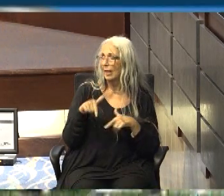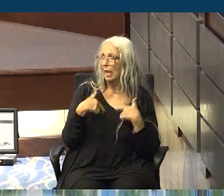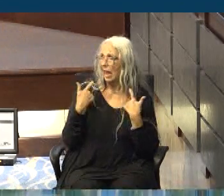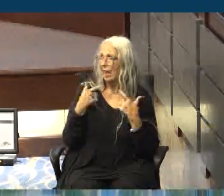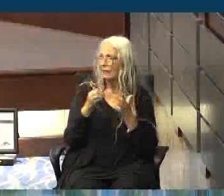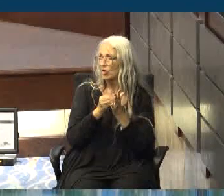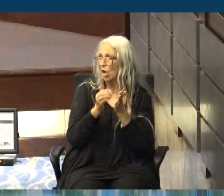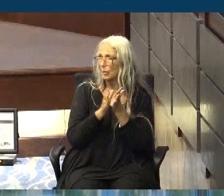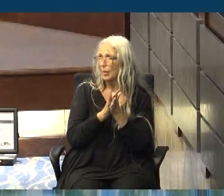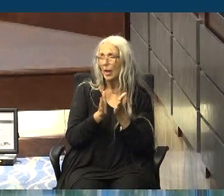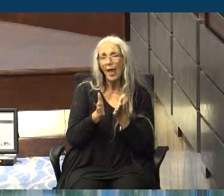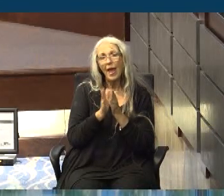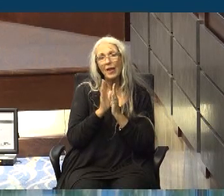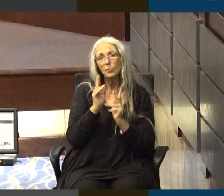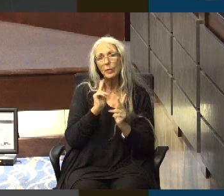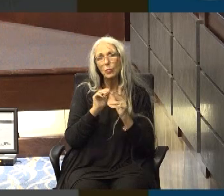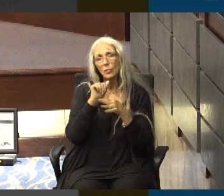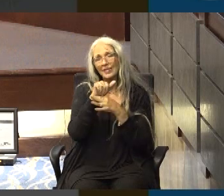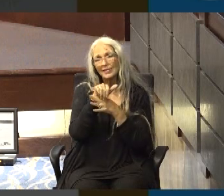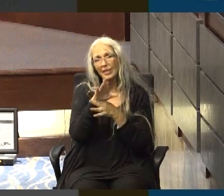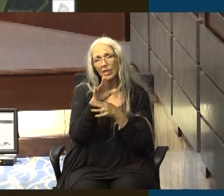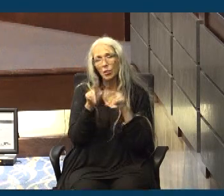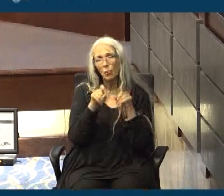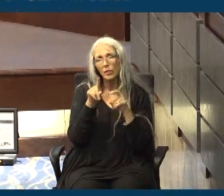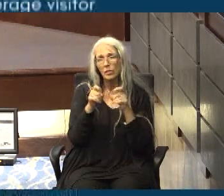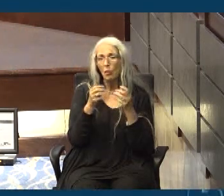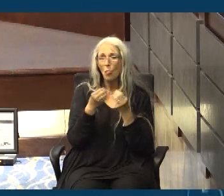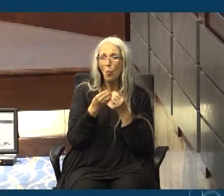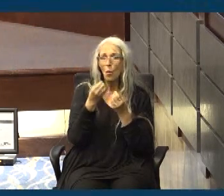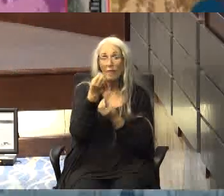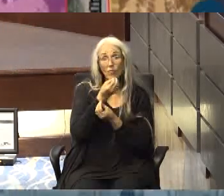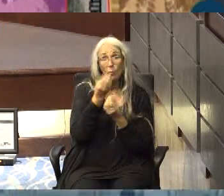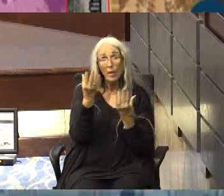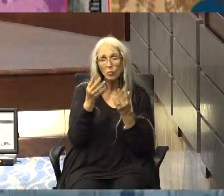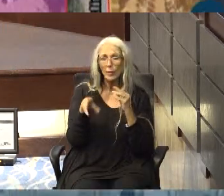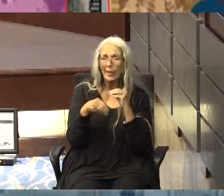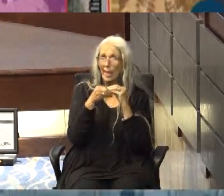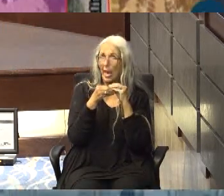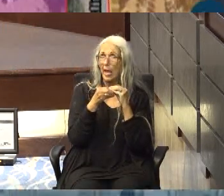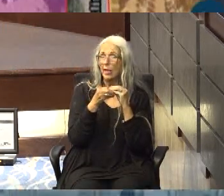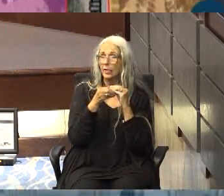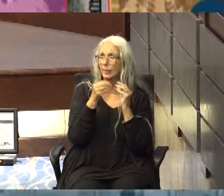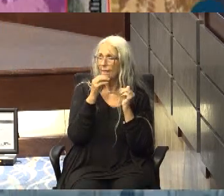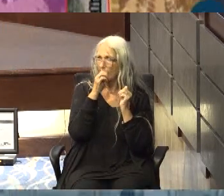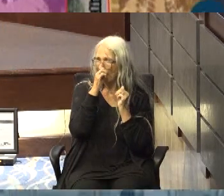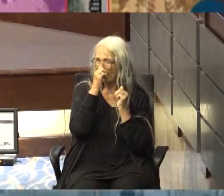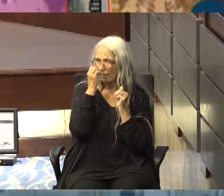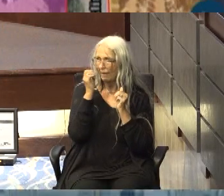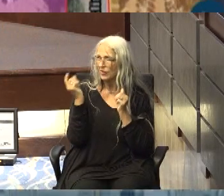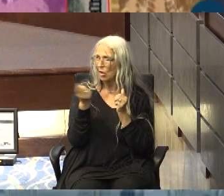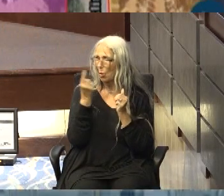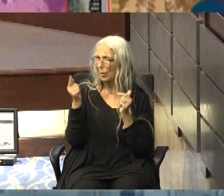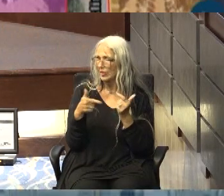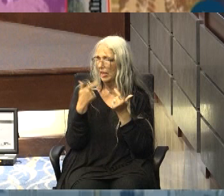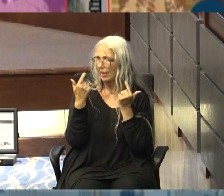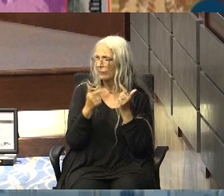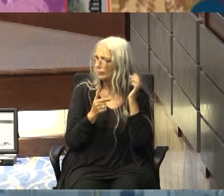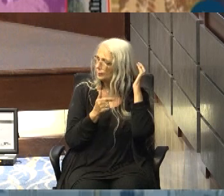as people send in questions or ask for more information, we can add it, and that link is always live.